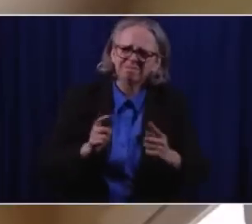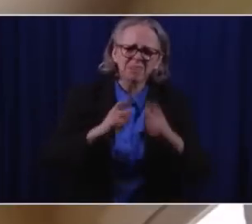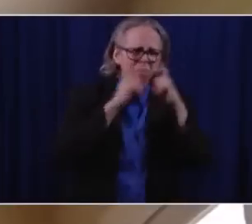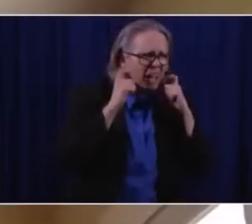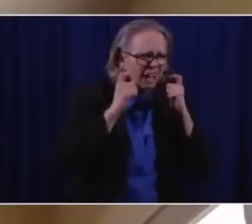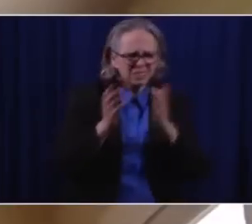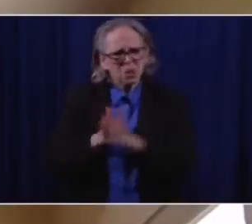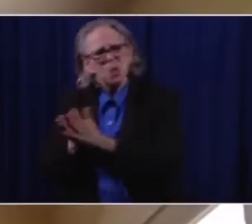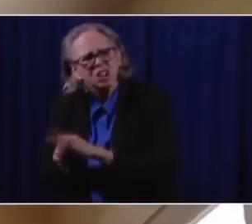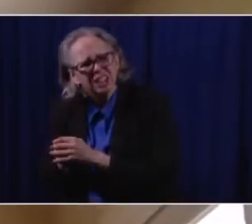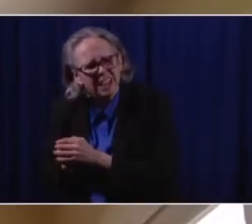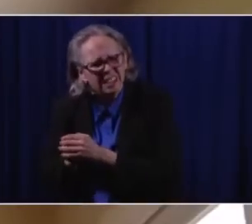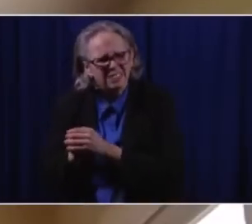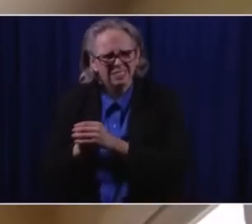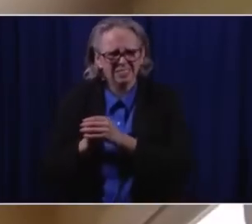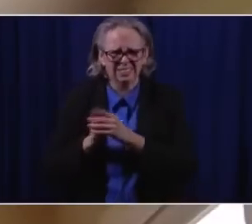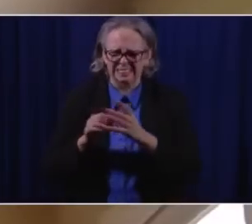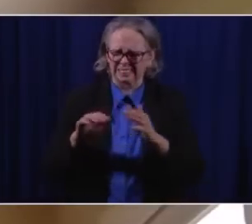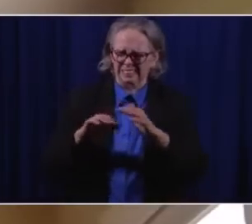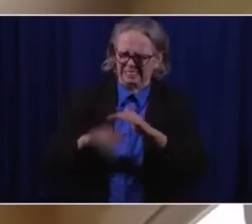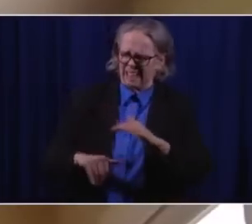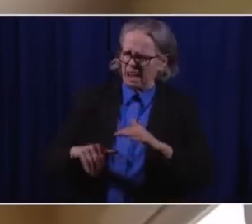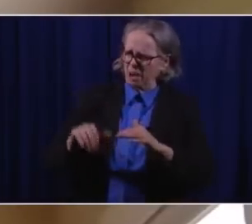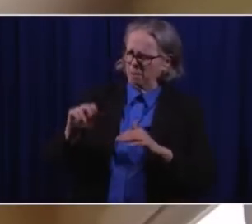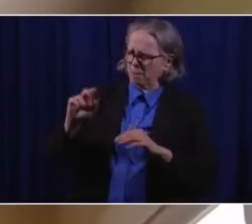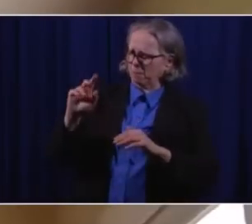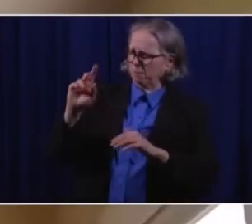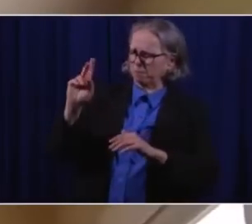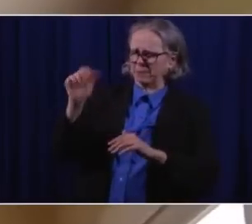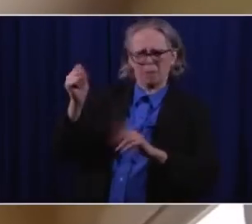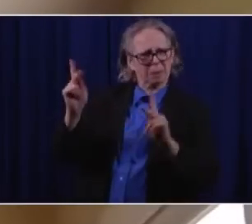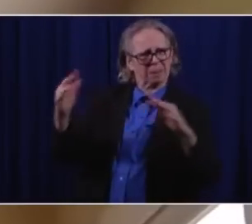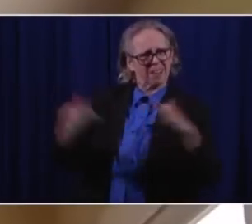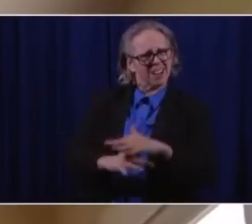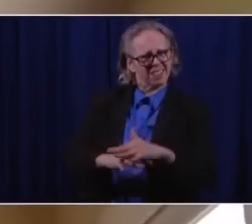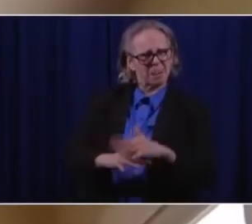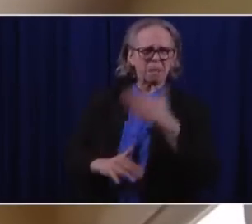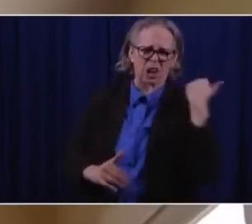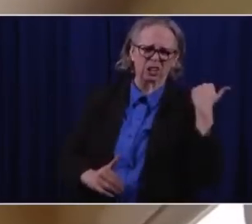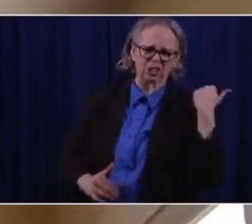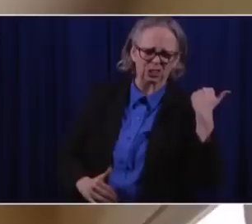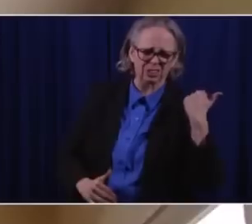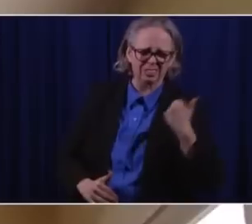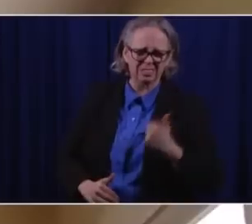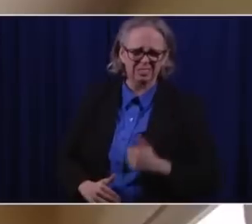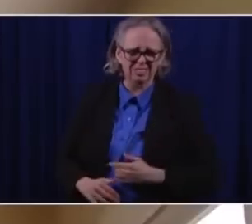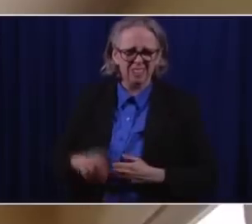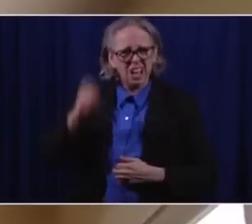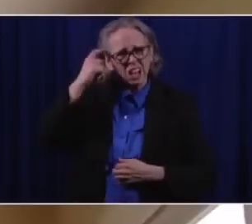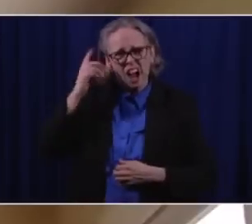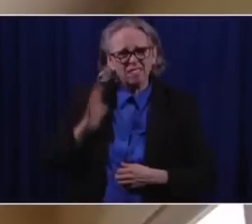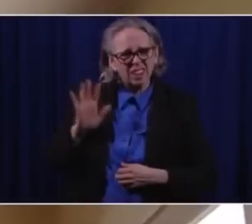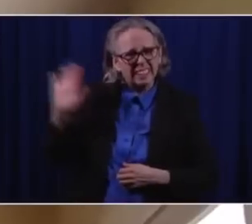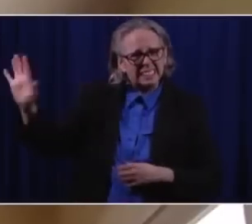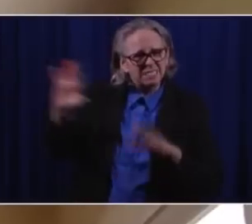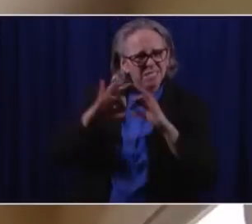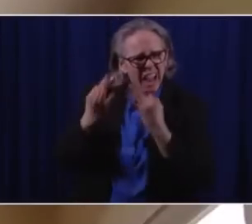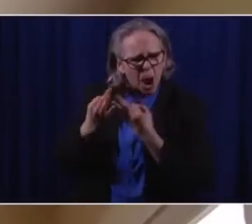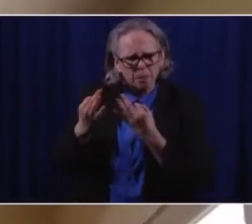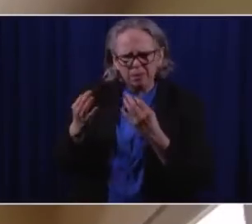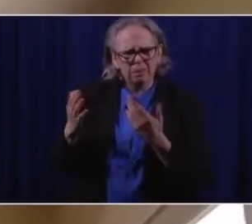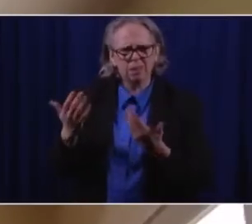gatherings small, just as we heard that the governor and his family are going to be doing. Use the tools that you have at